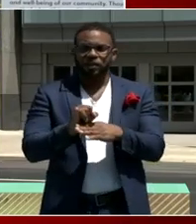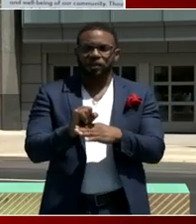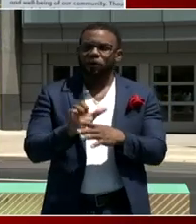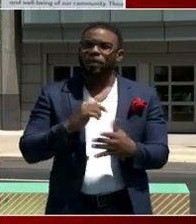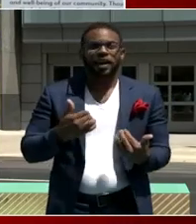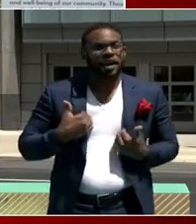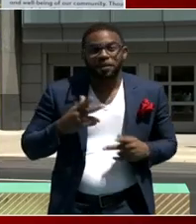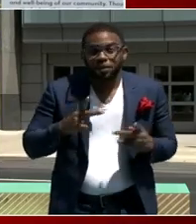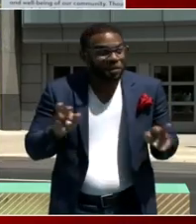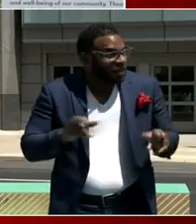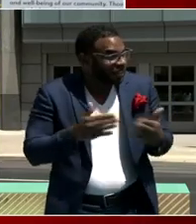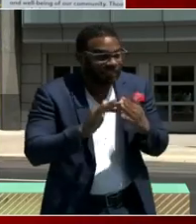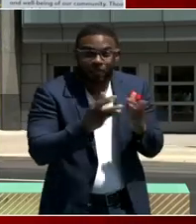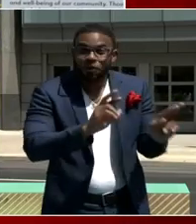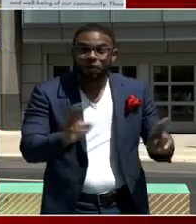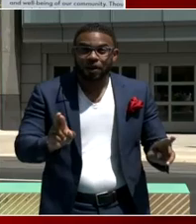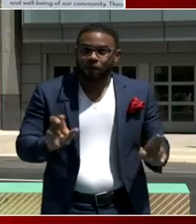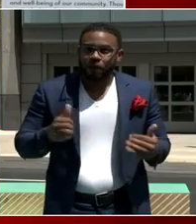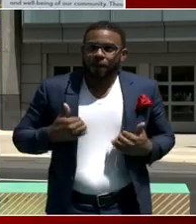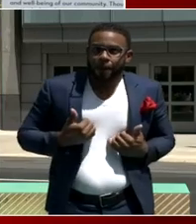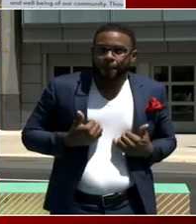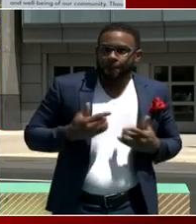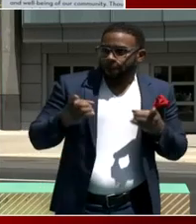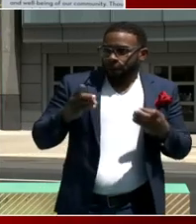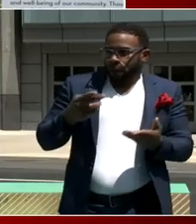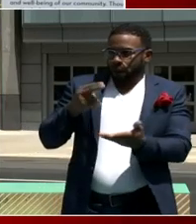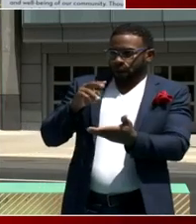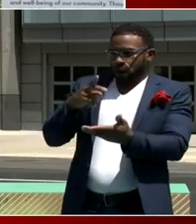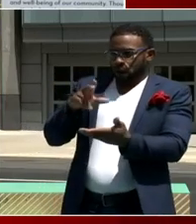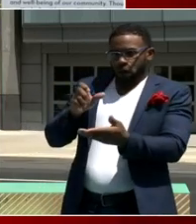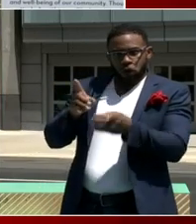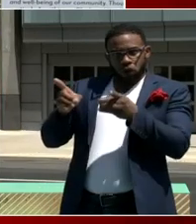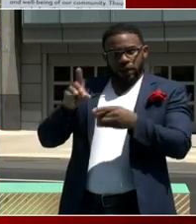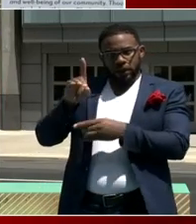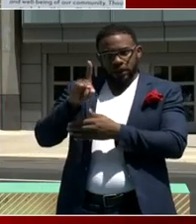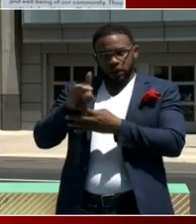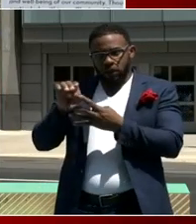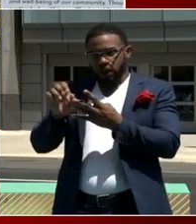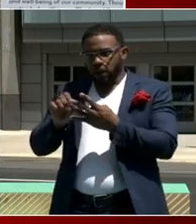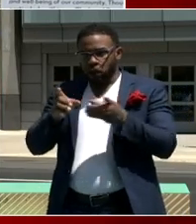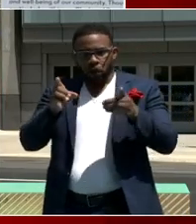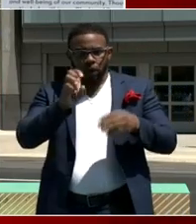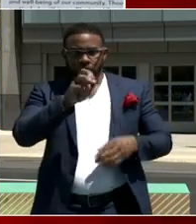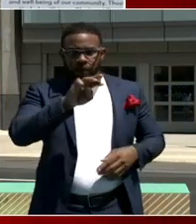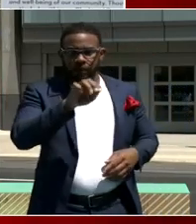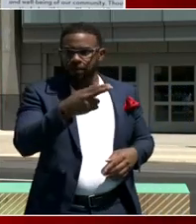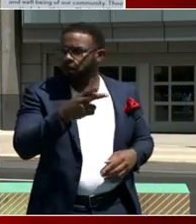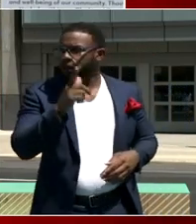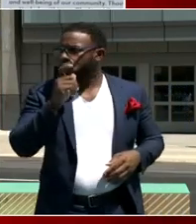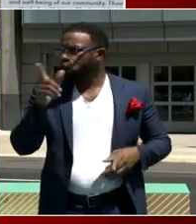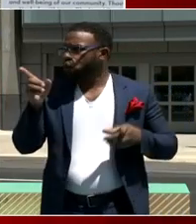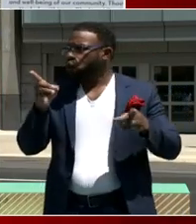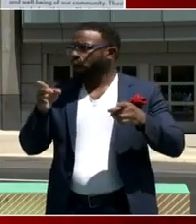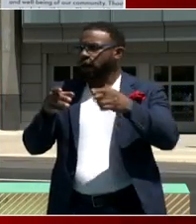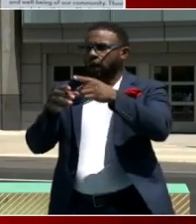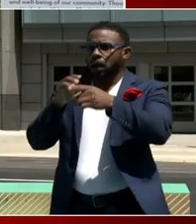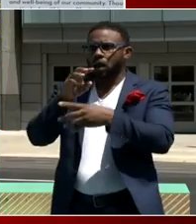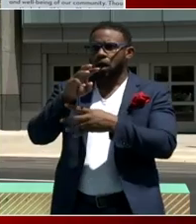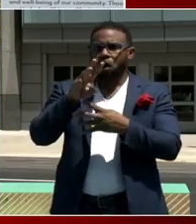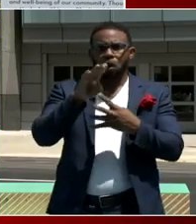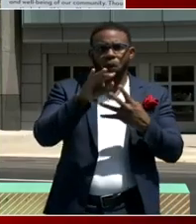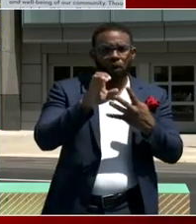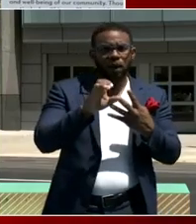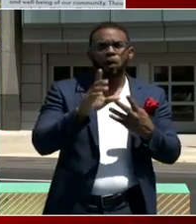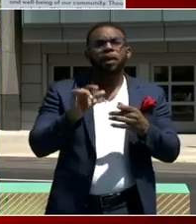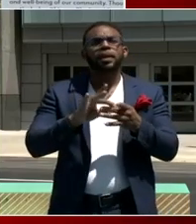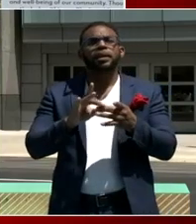And we have the people in this city. We have Director Hughes, who directs the DOES. We have Director Smith, who directs the WIC. And what they've